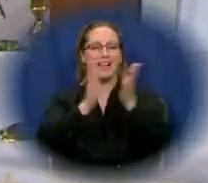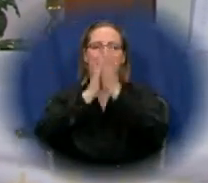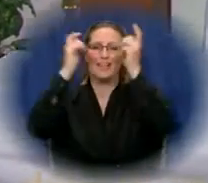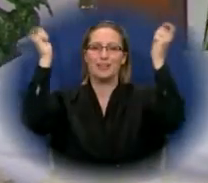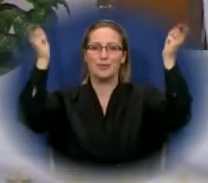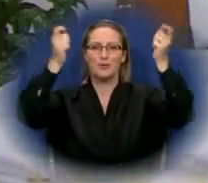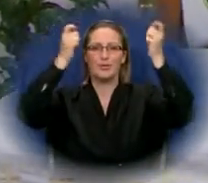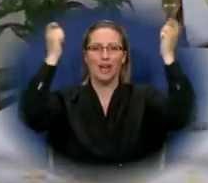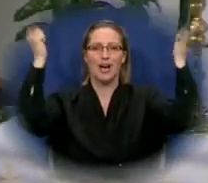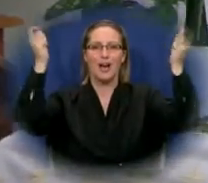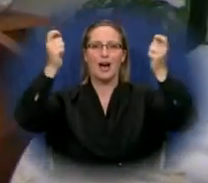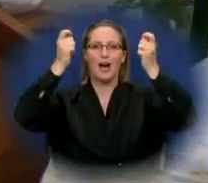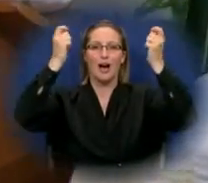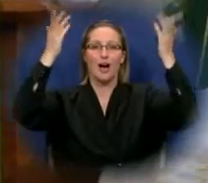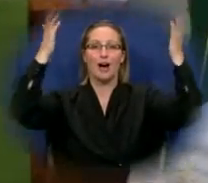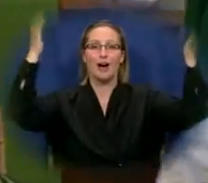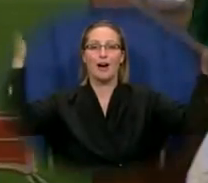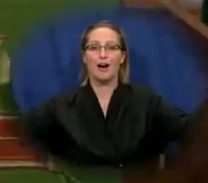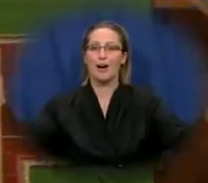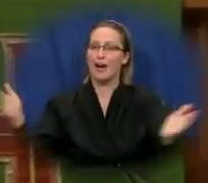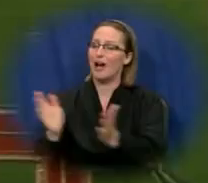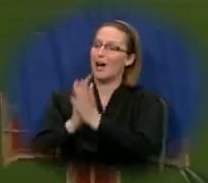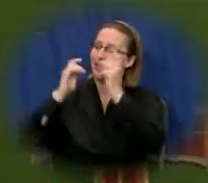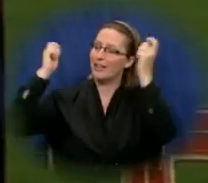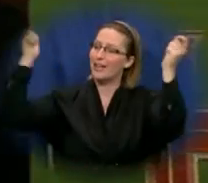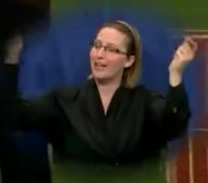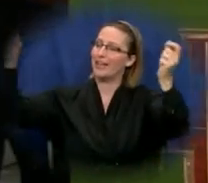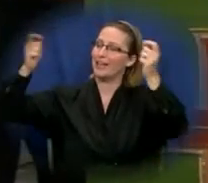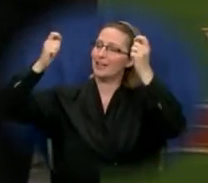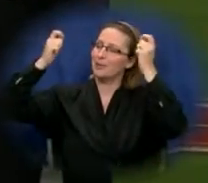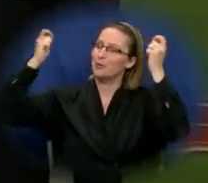Hallelujah, hallelujah,